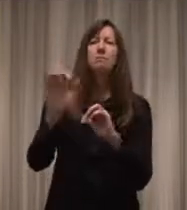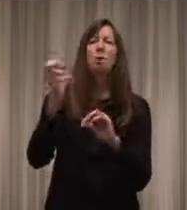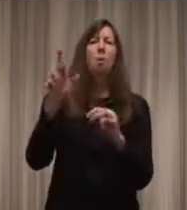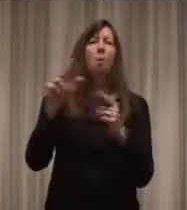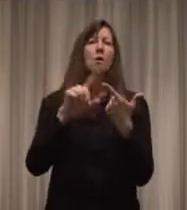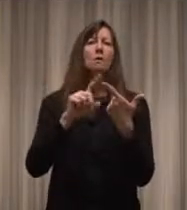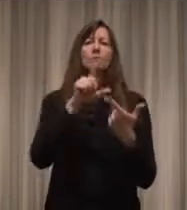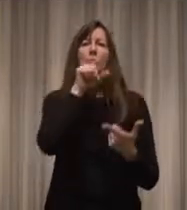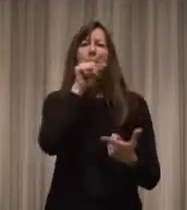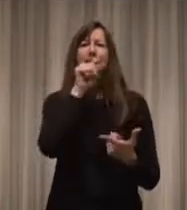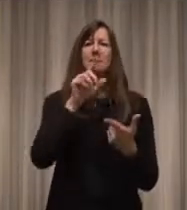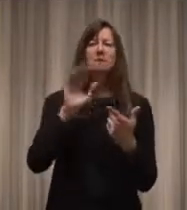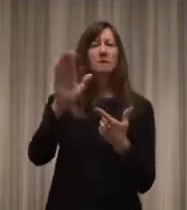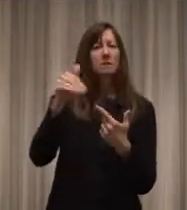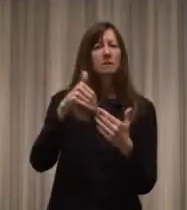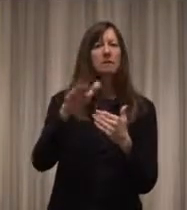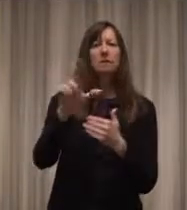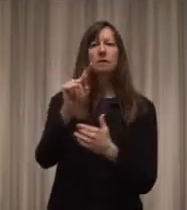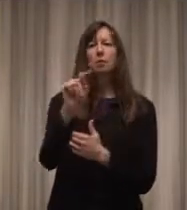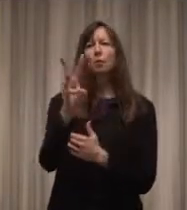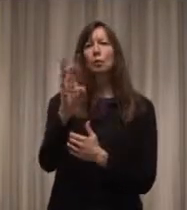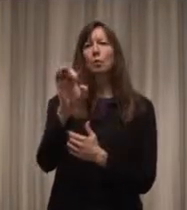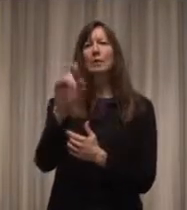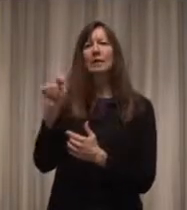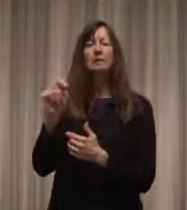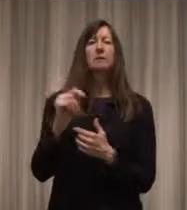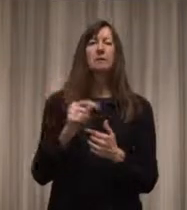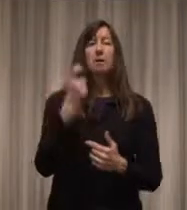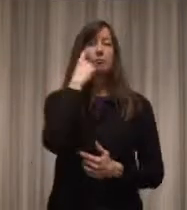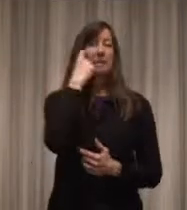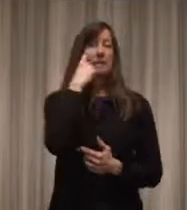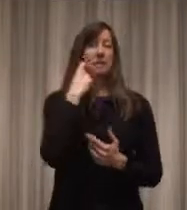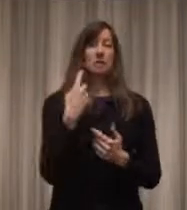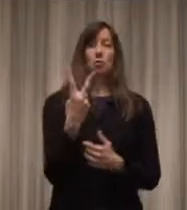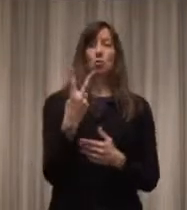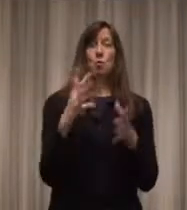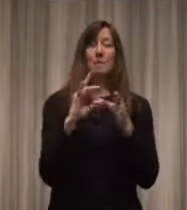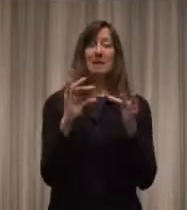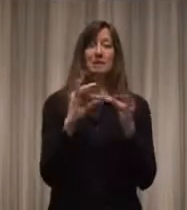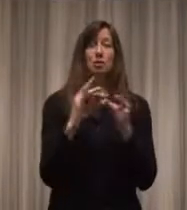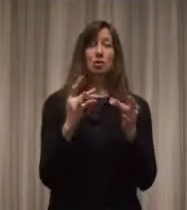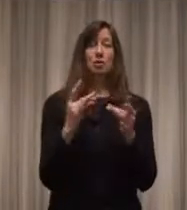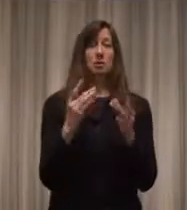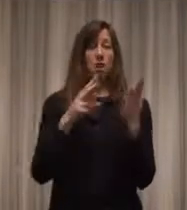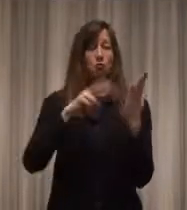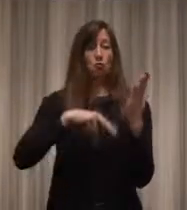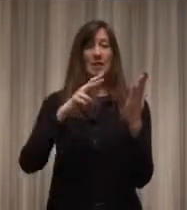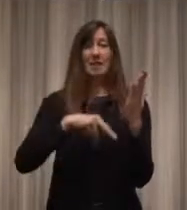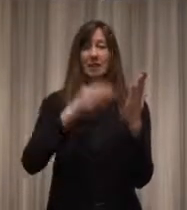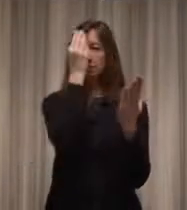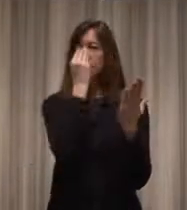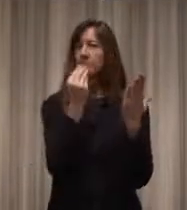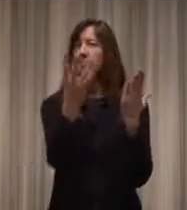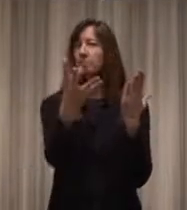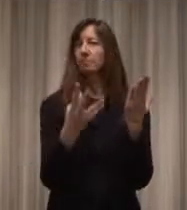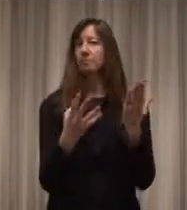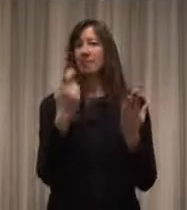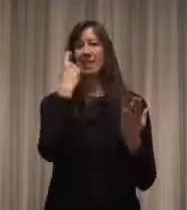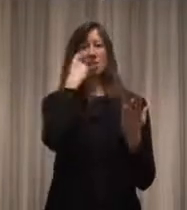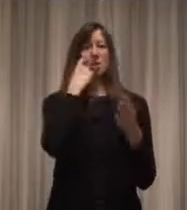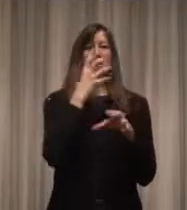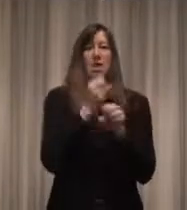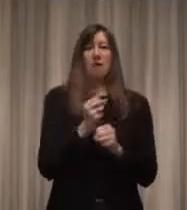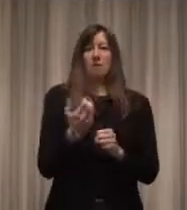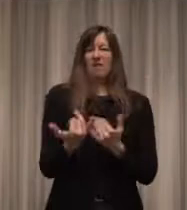two of the messages that I've got literally just this morning, just so that you have a sense, and I know many of you watching